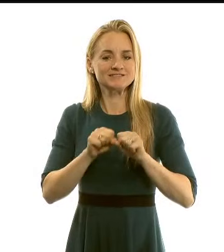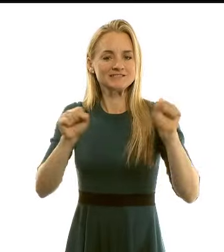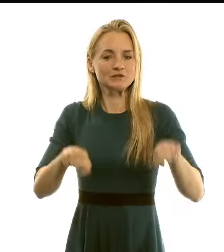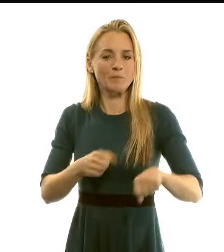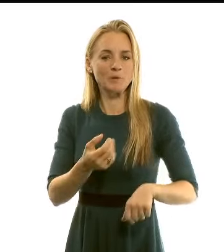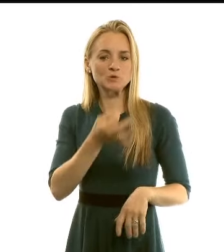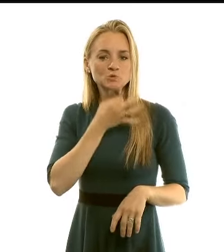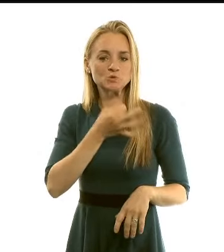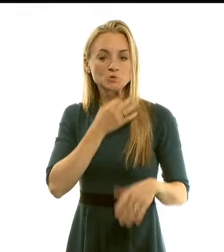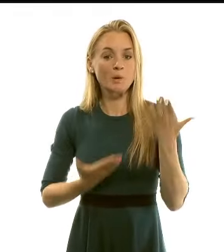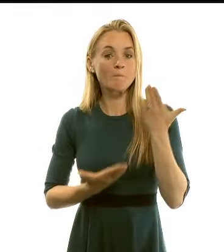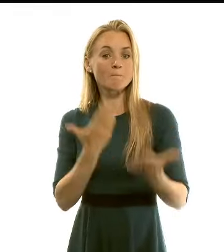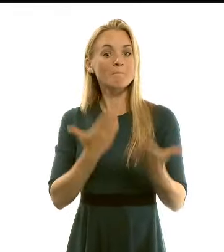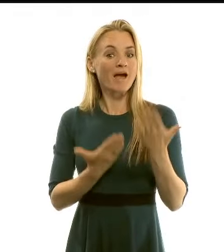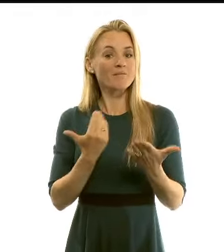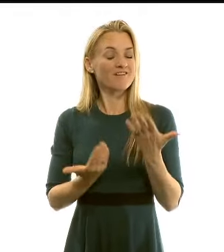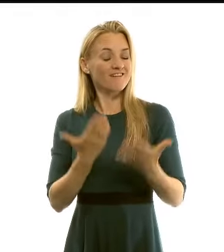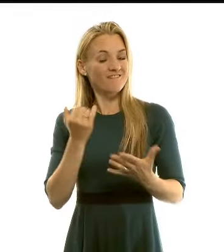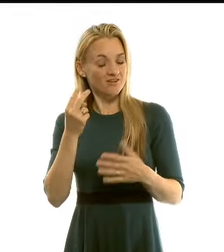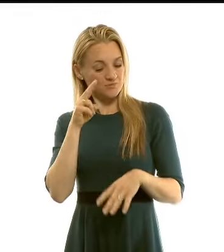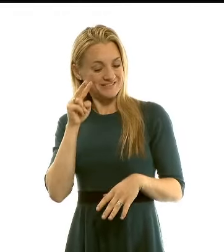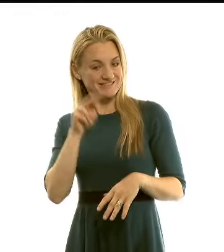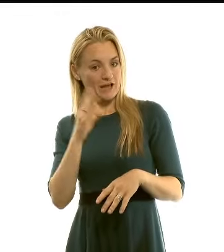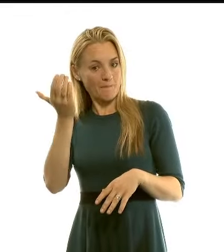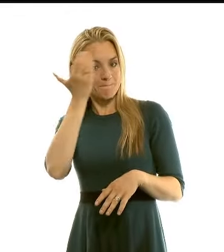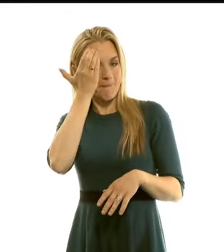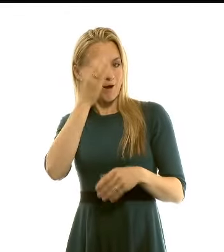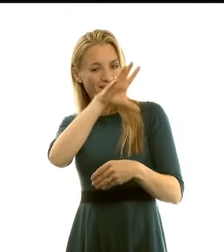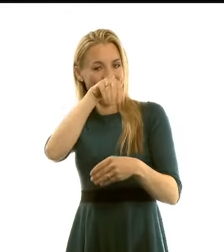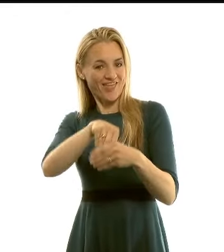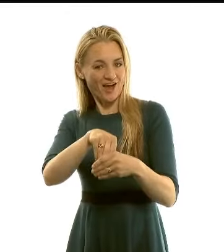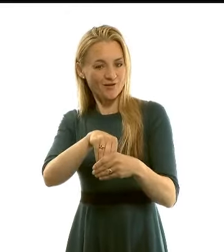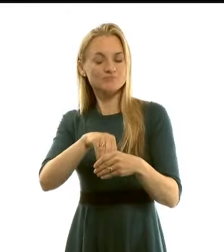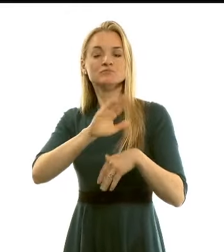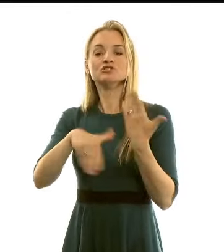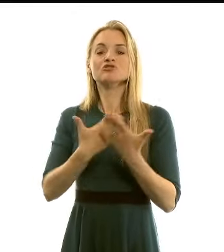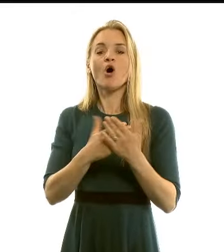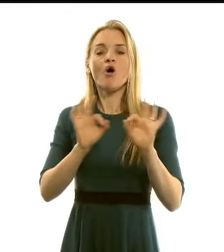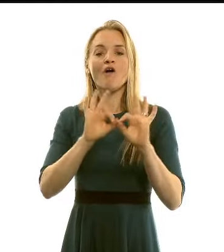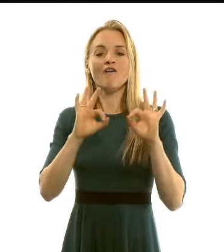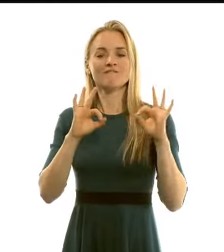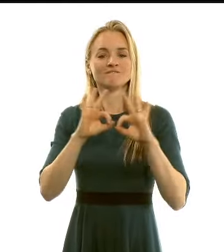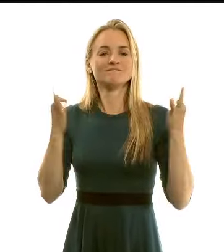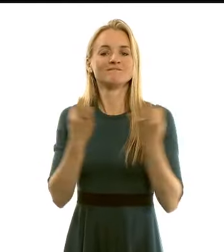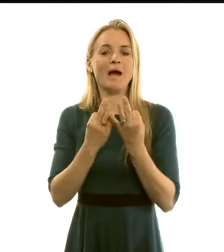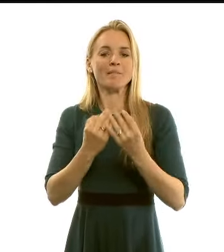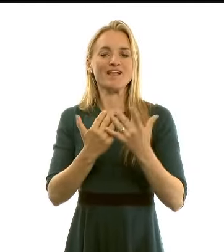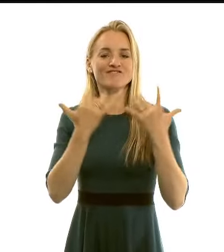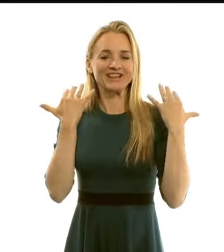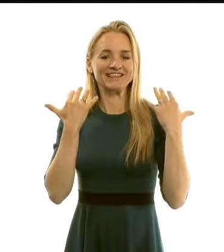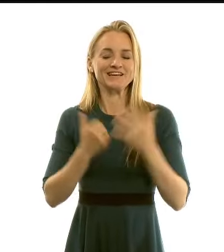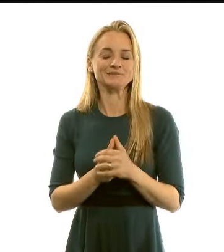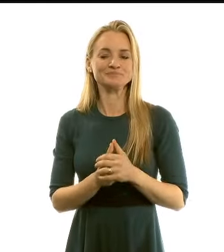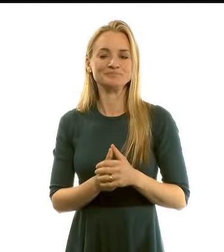spot a pirate in there. And it's all family friendly and not rated R. Robot?